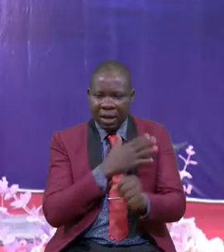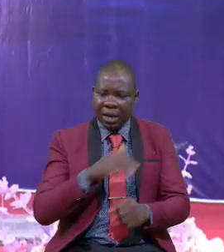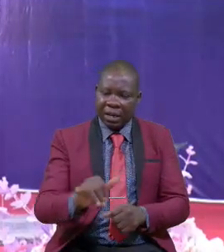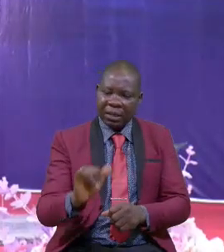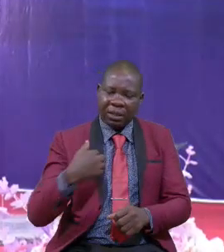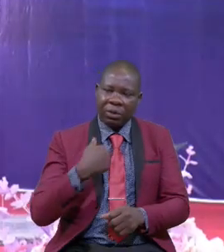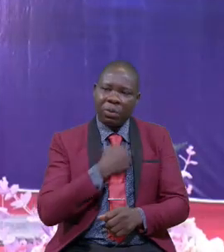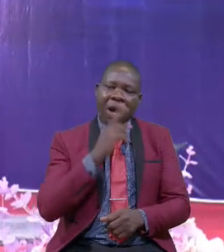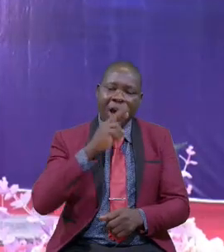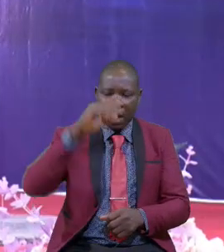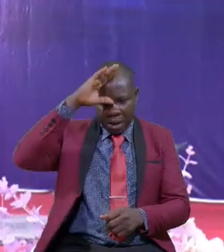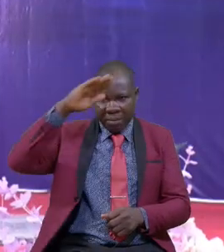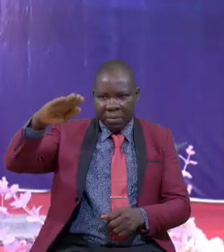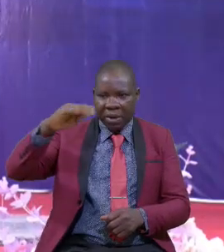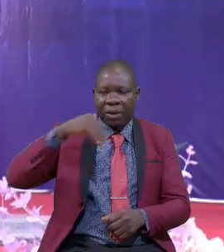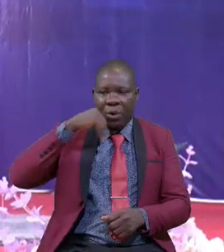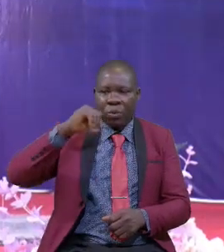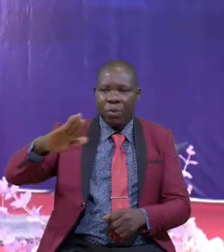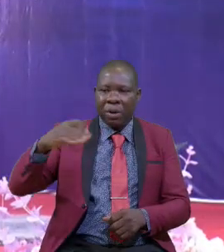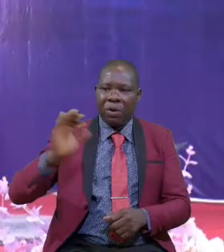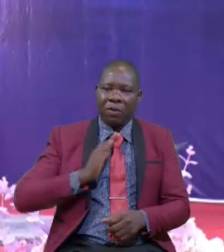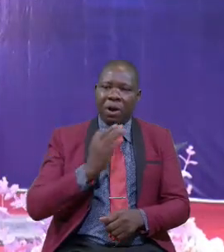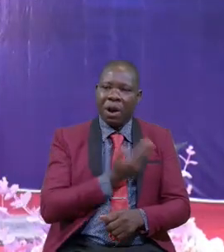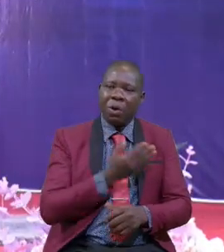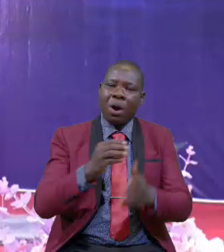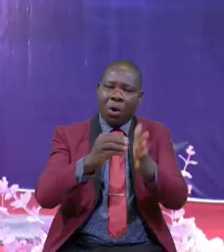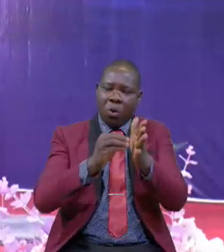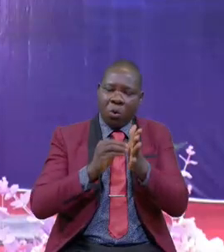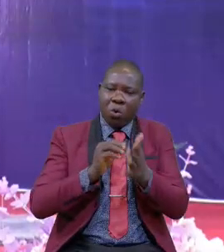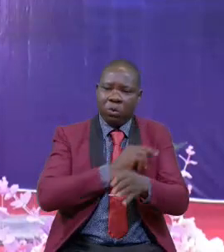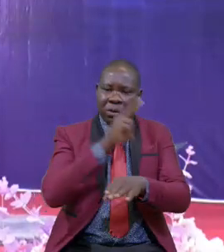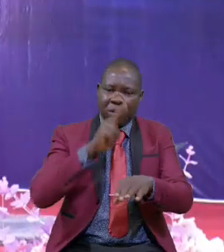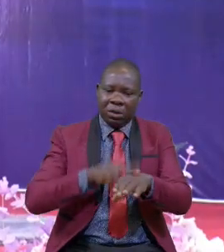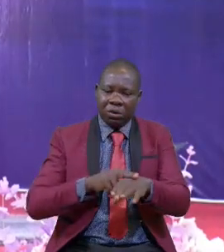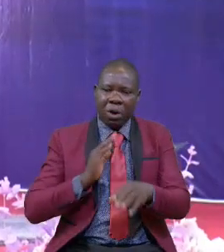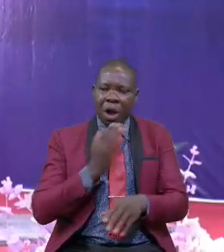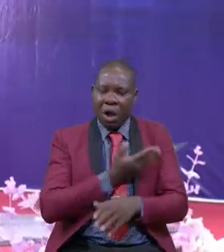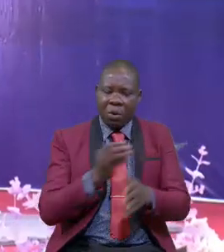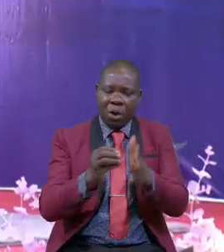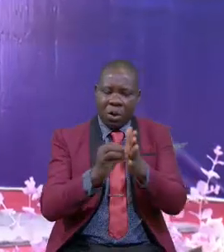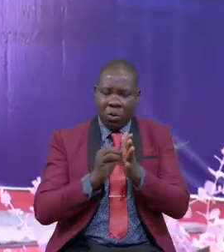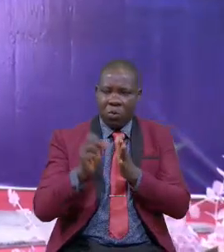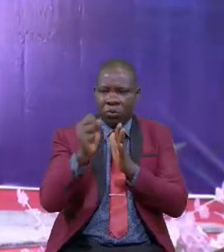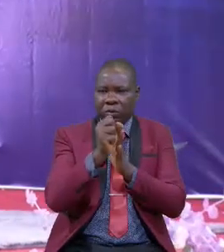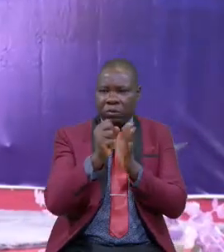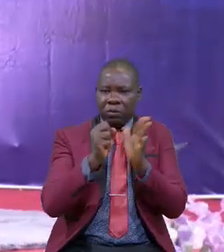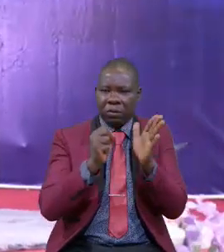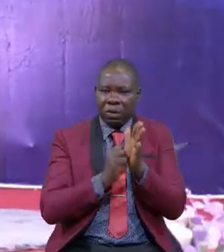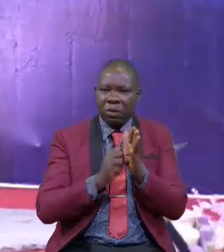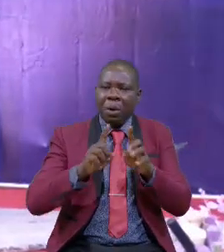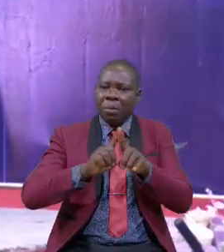own nature, of our own stature. But brokenness is